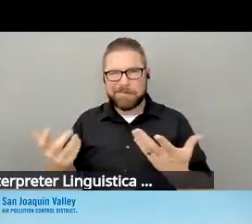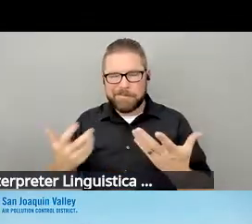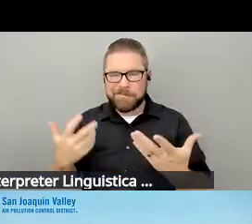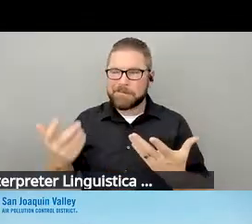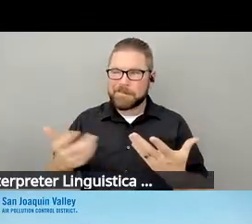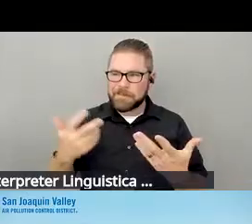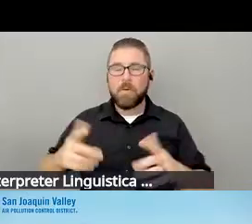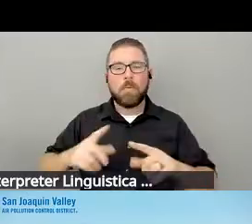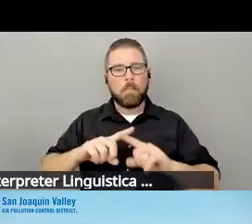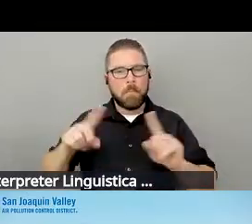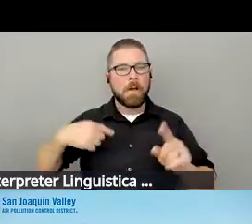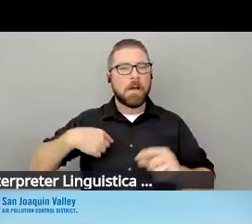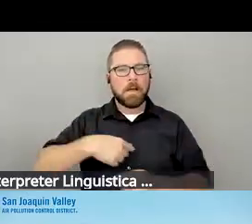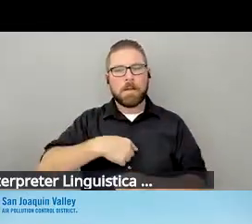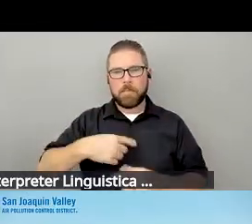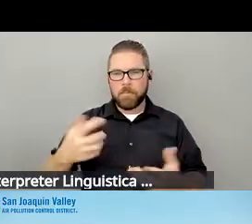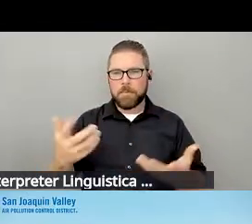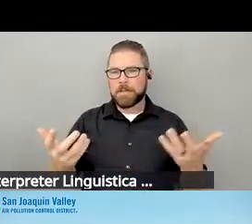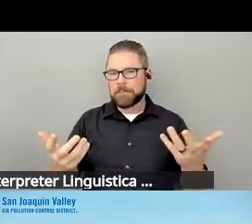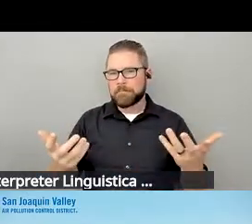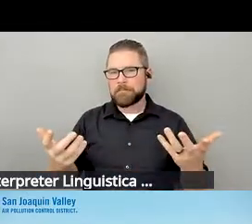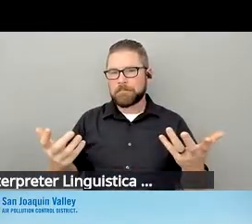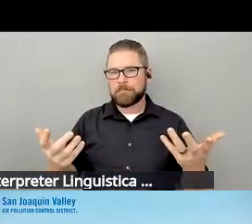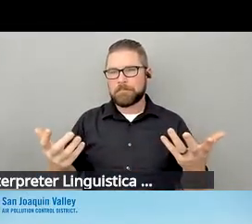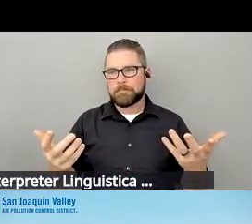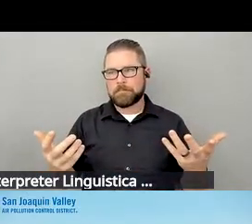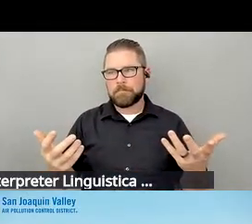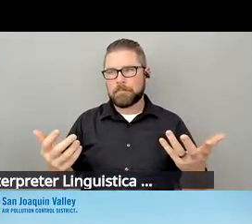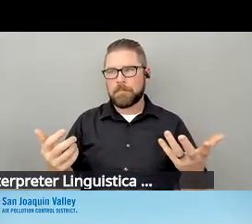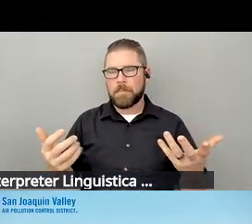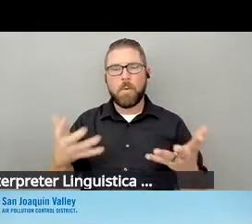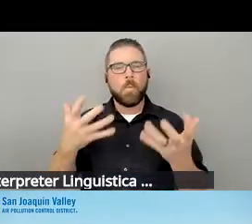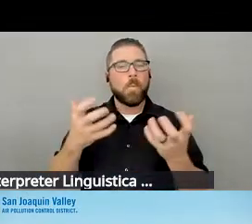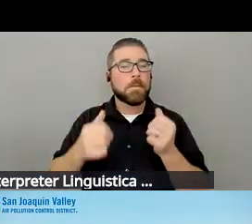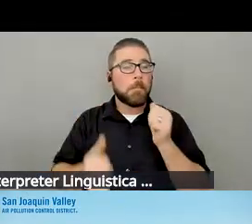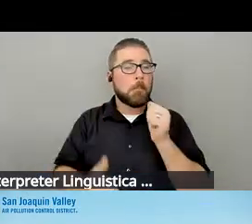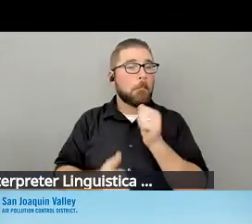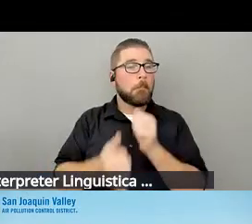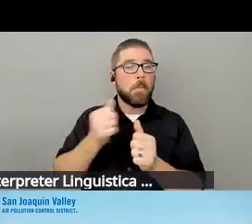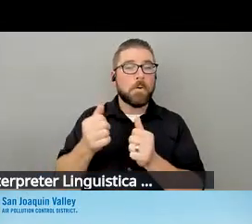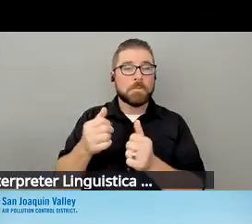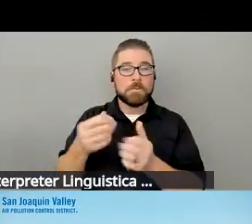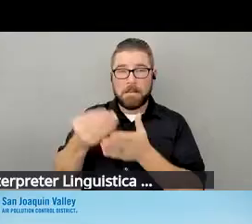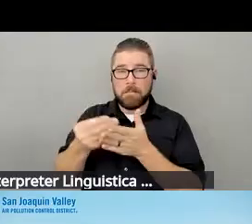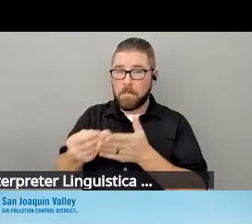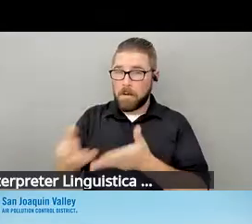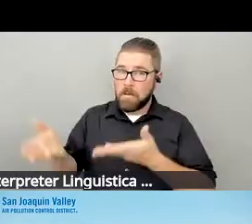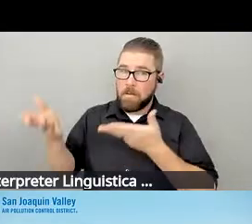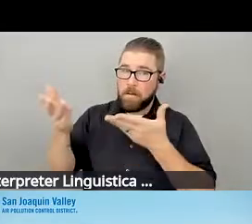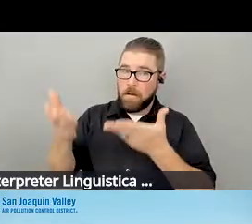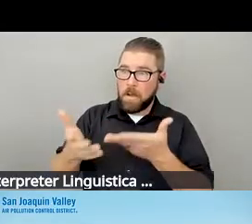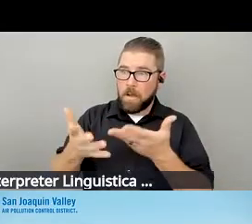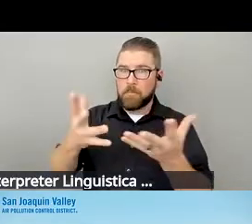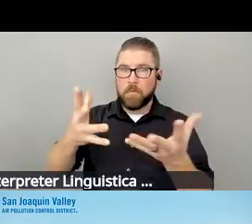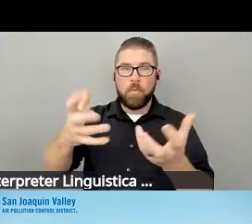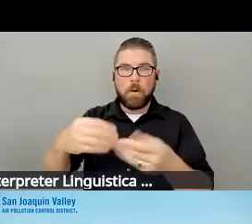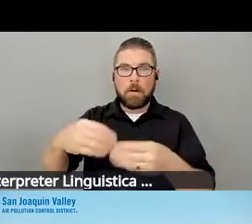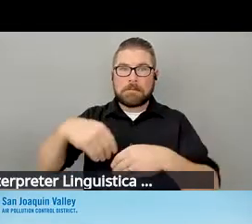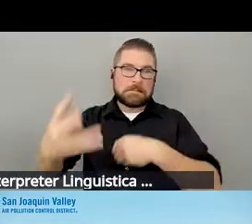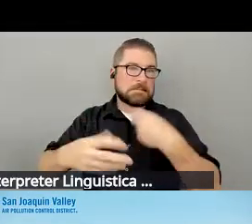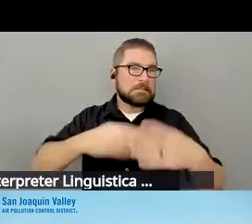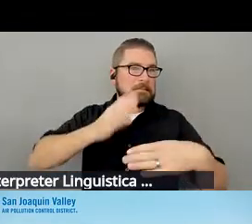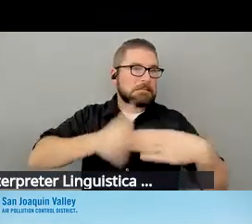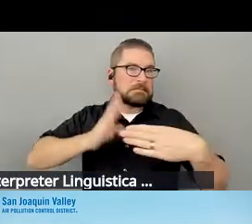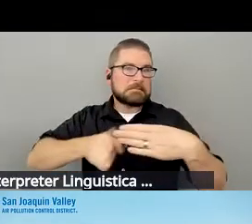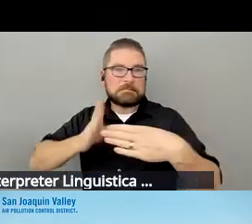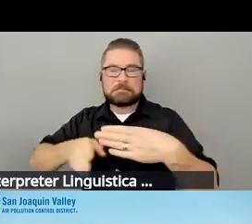of these measures, or, really a majority of these measures. But I think generally what I'd like to convey to you all is that I